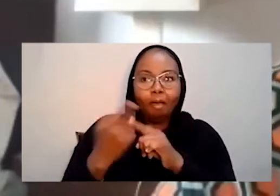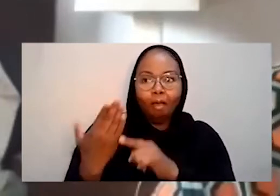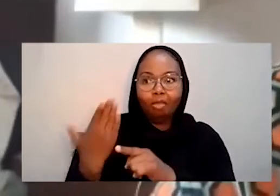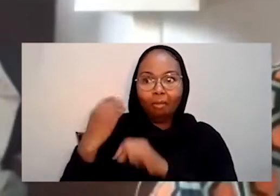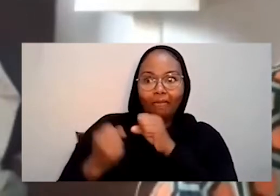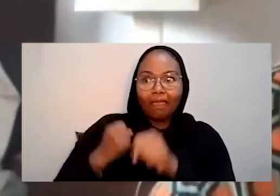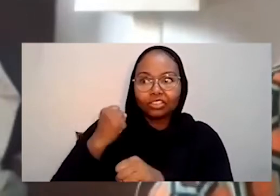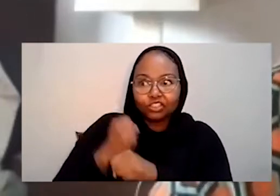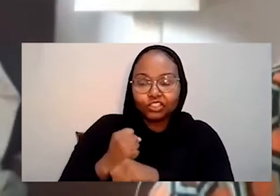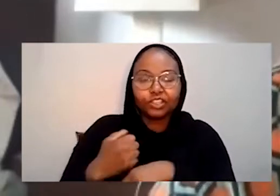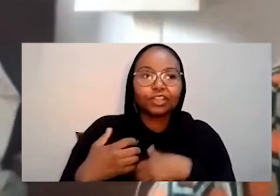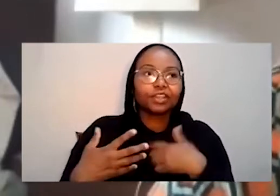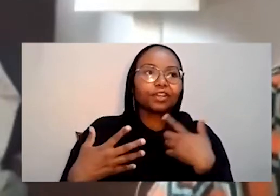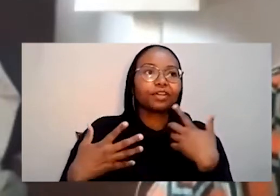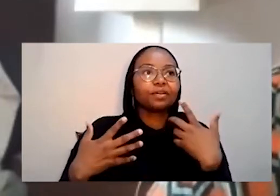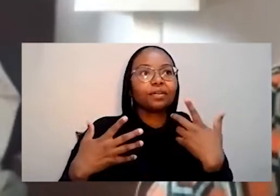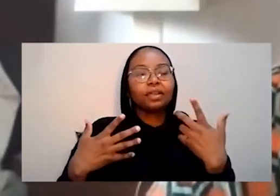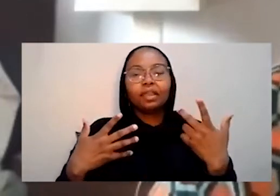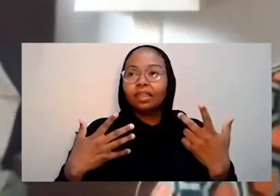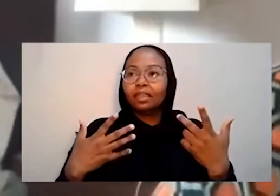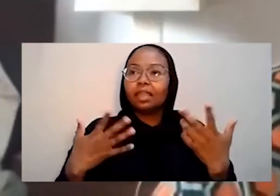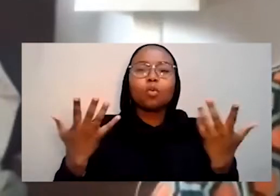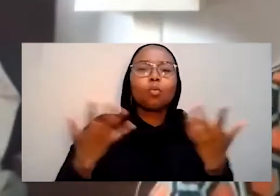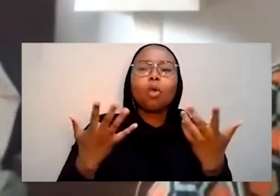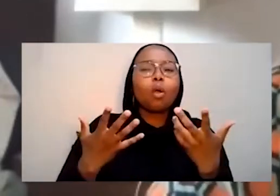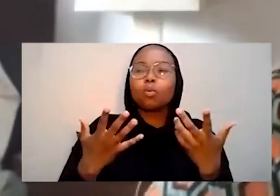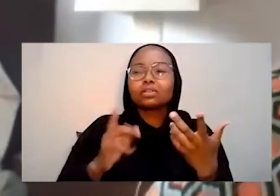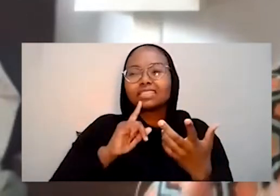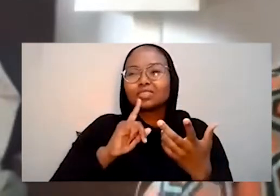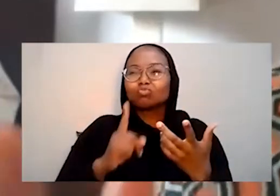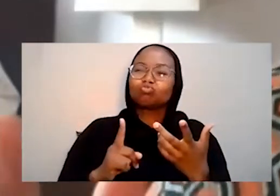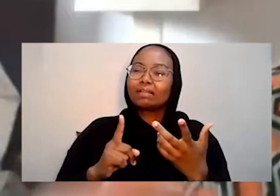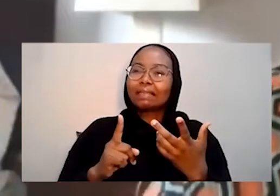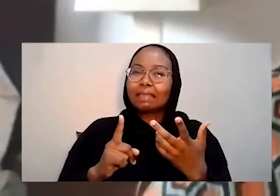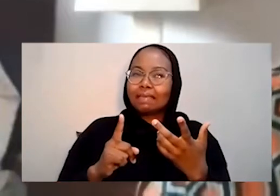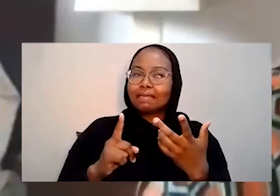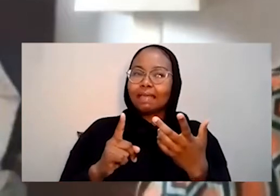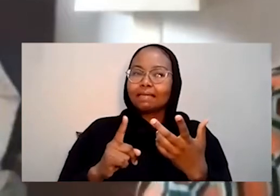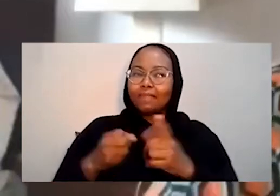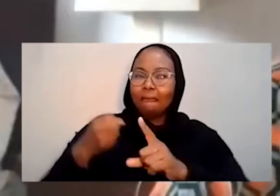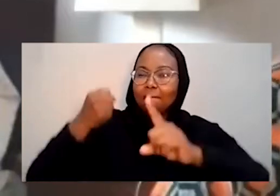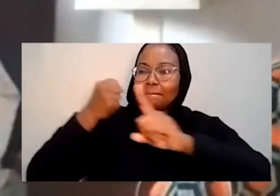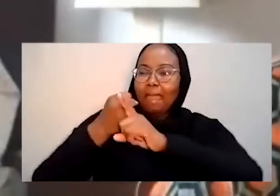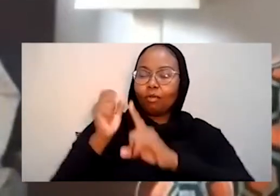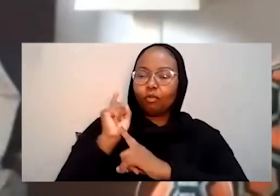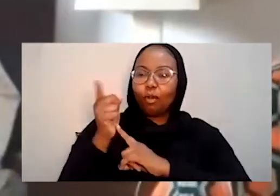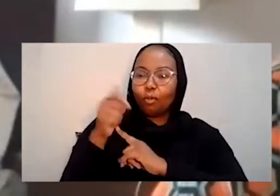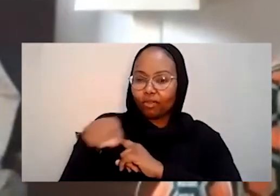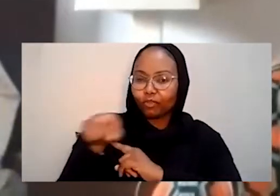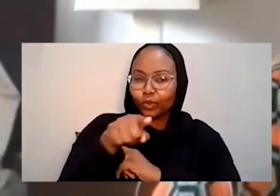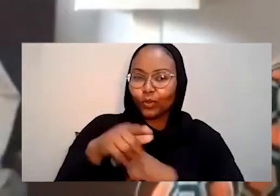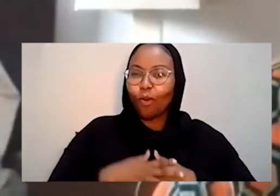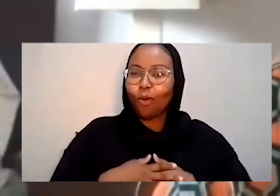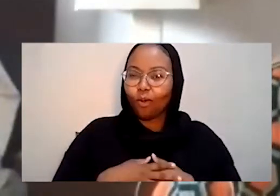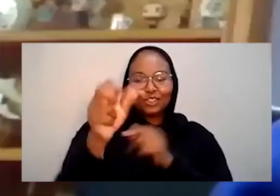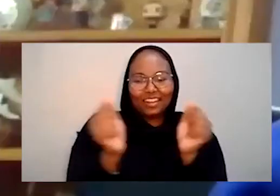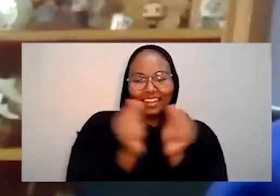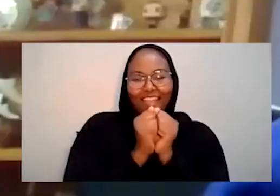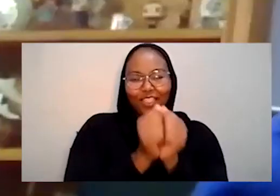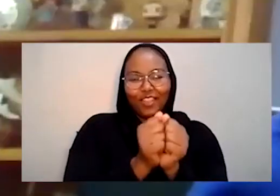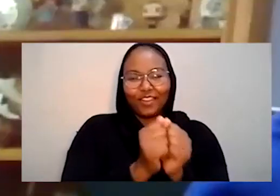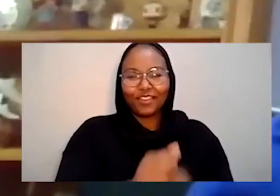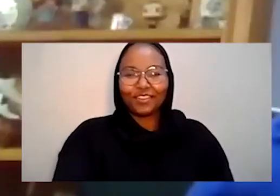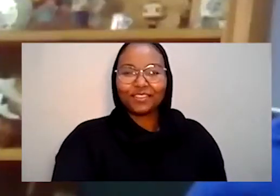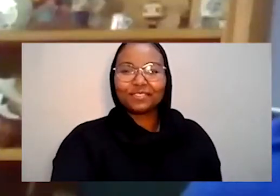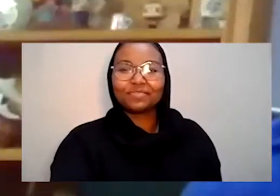inspirational, impactful moment for you all as we kind of embarked on this journey together. I'll get